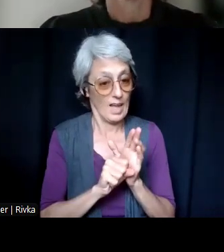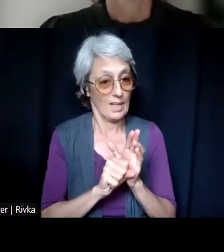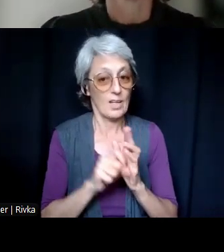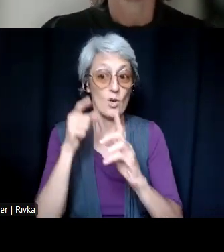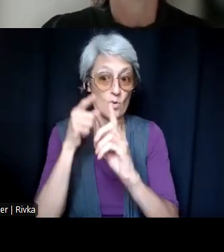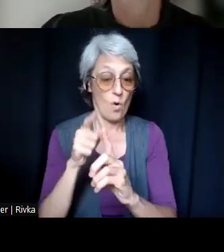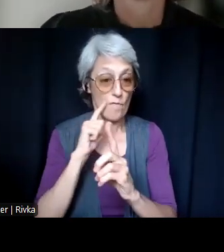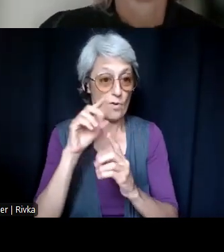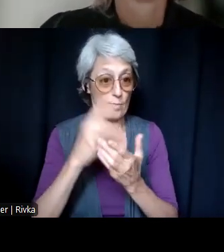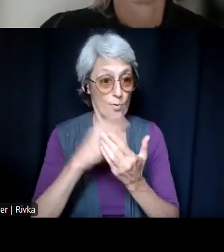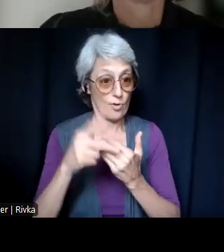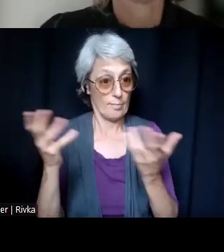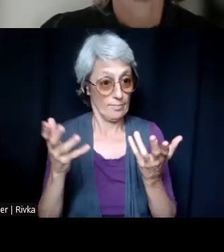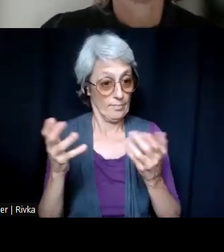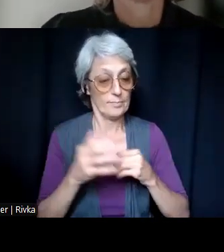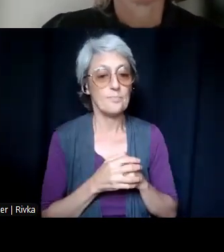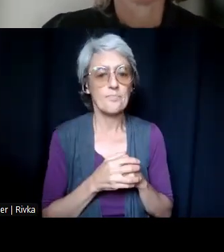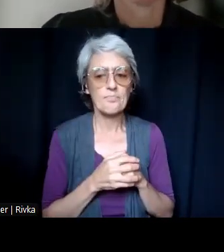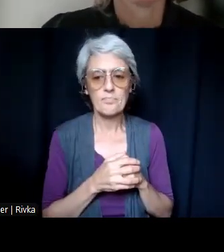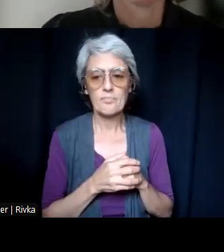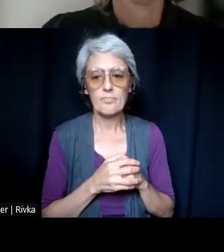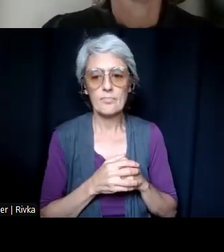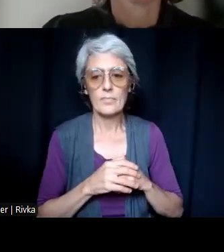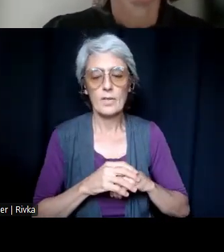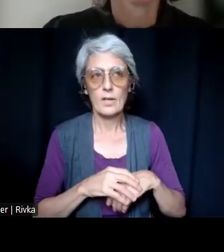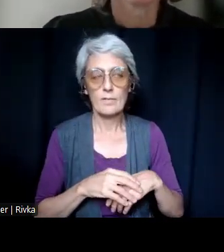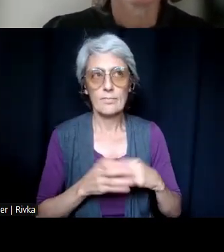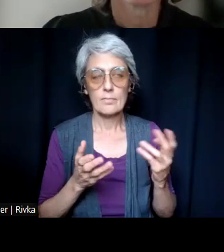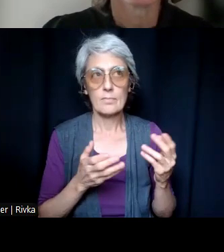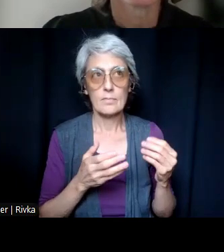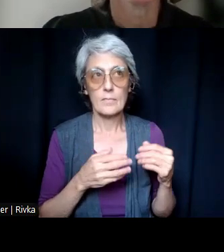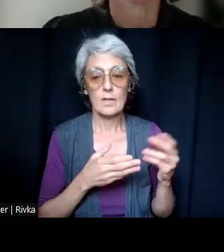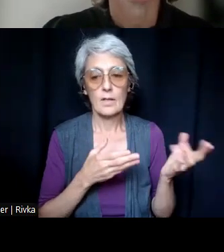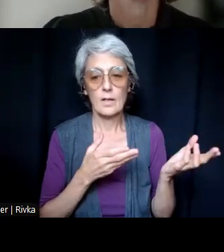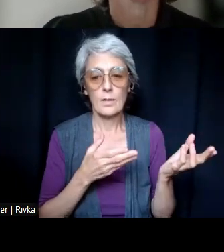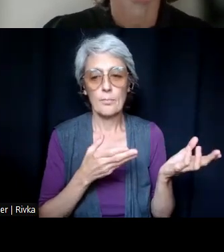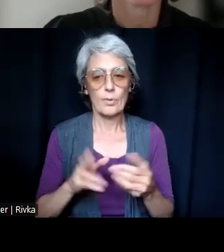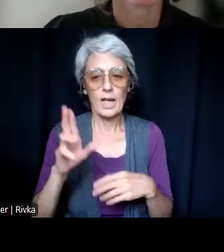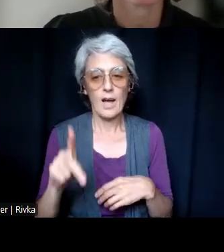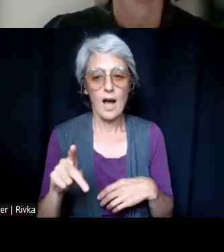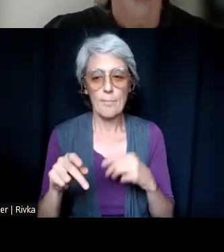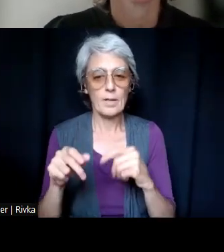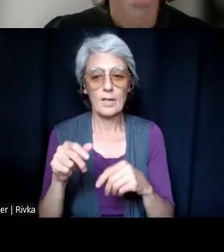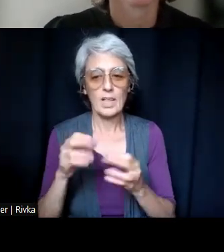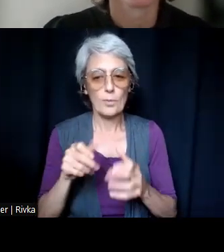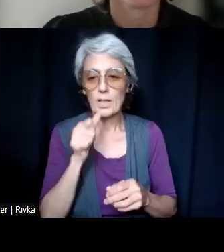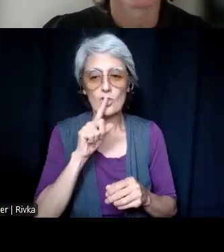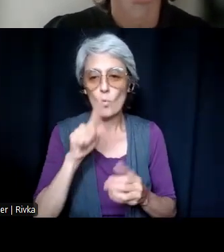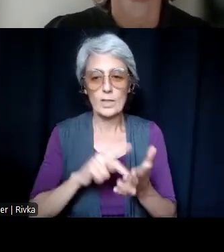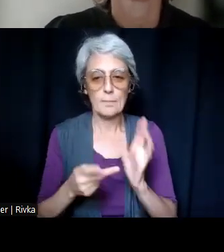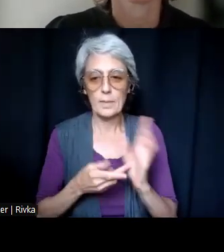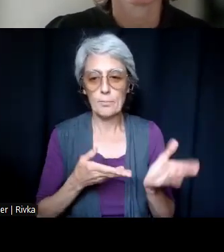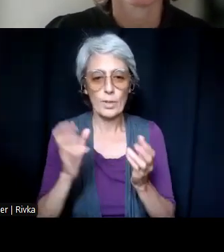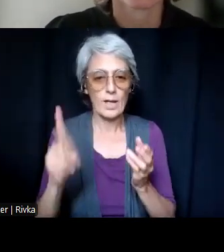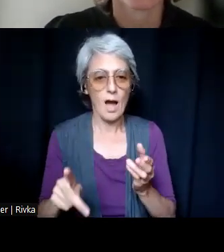was to bring up those intensive in community services. So that's our care coordination and in-home